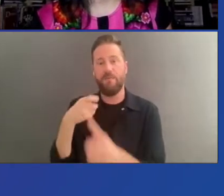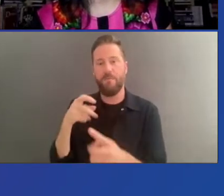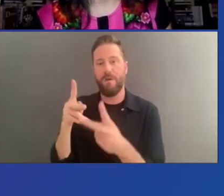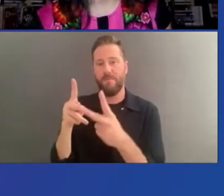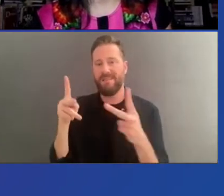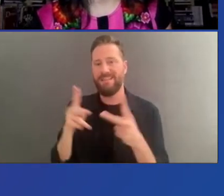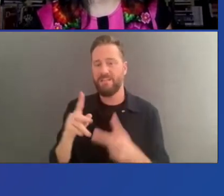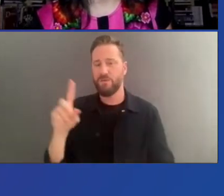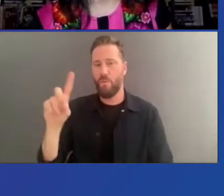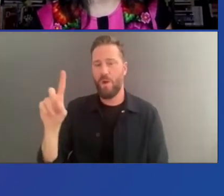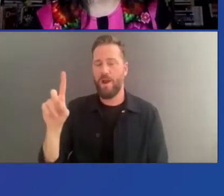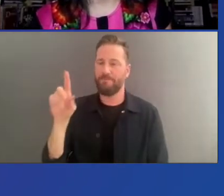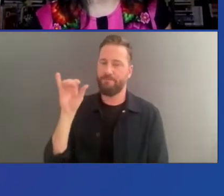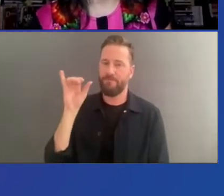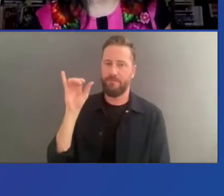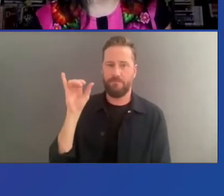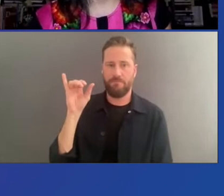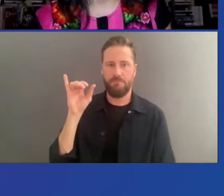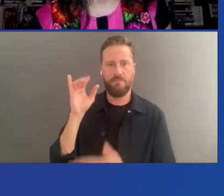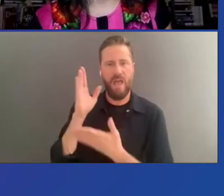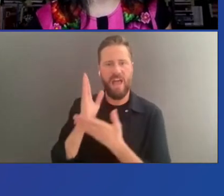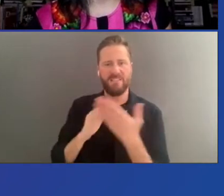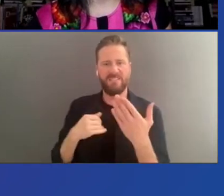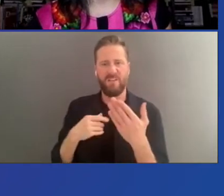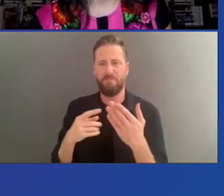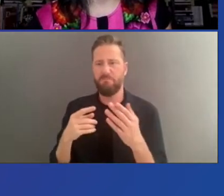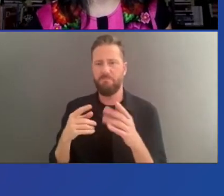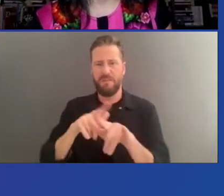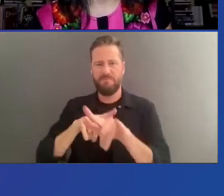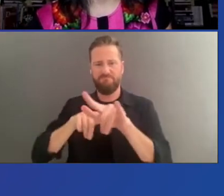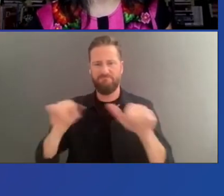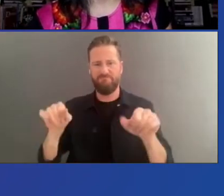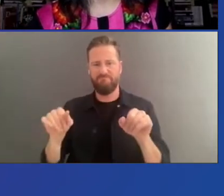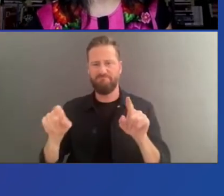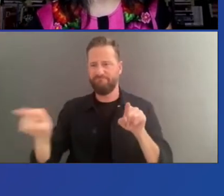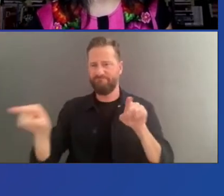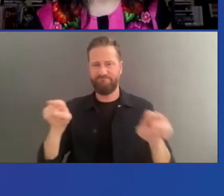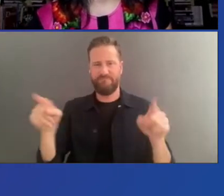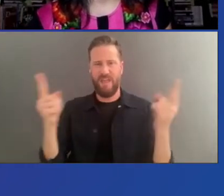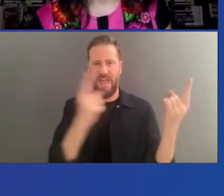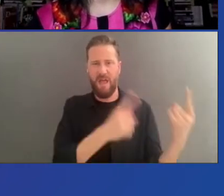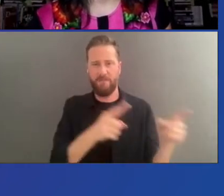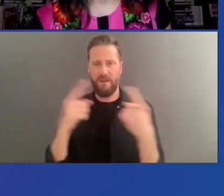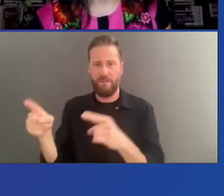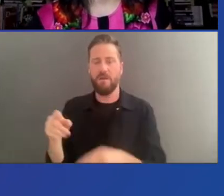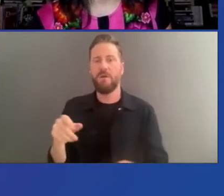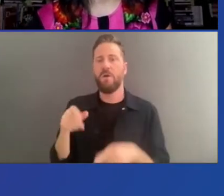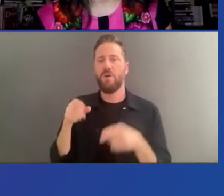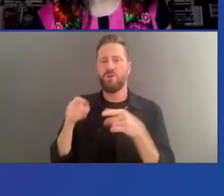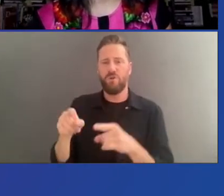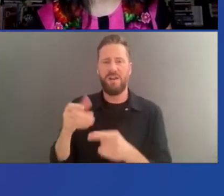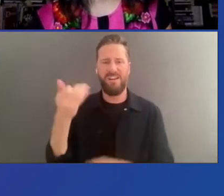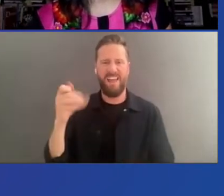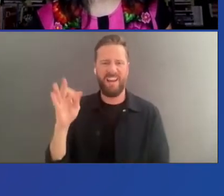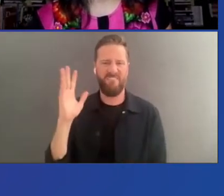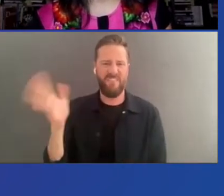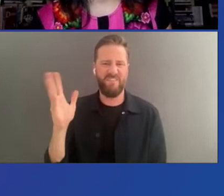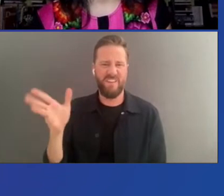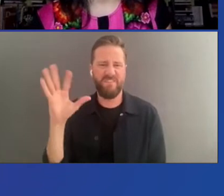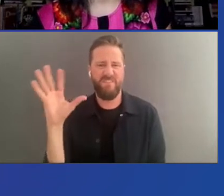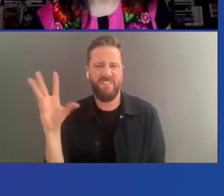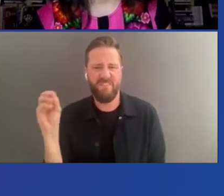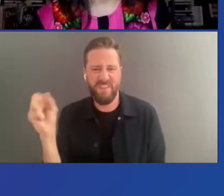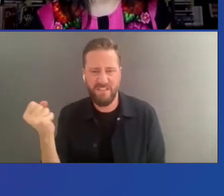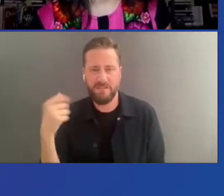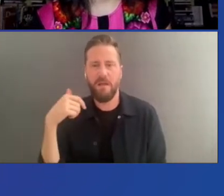where it's got some dual things going on. In the 50s, when India was fighting for independence,